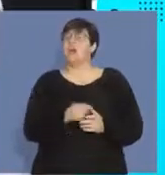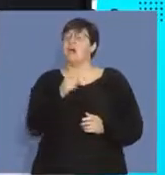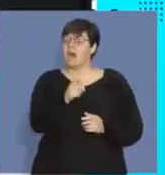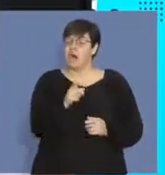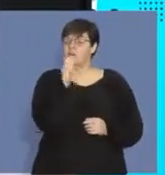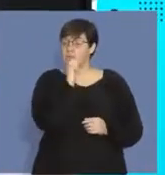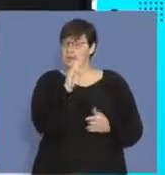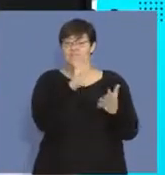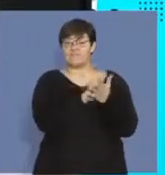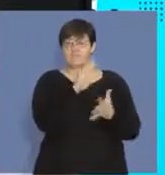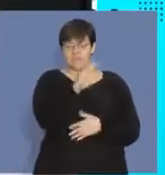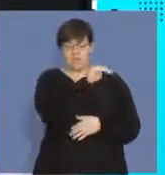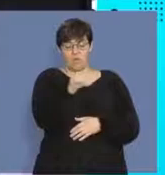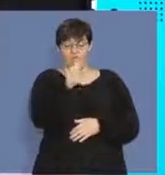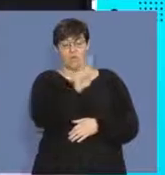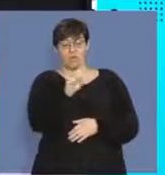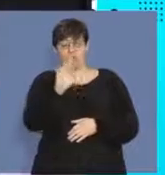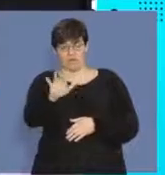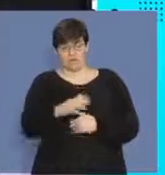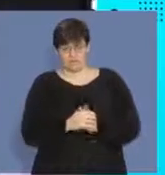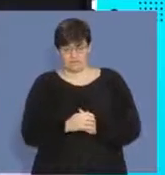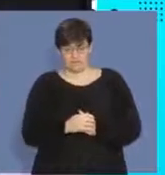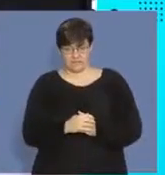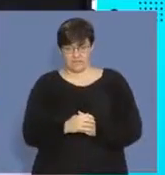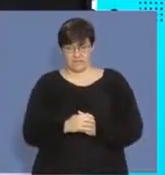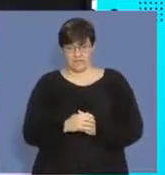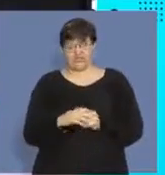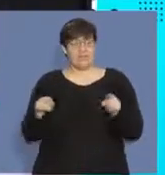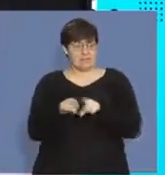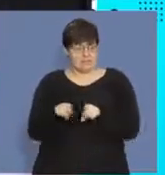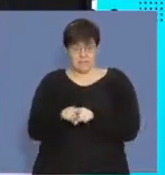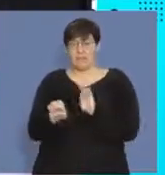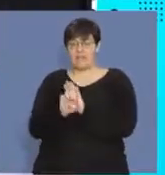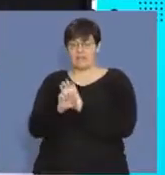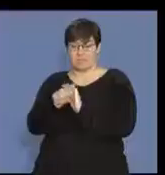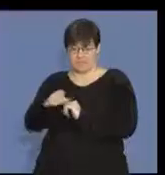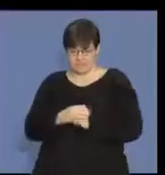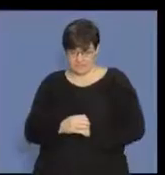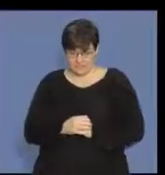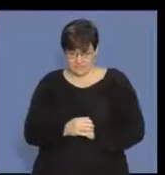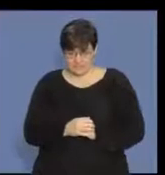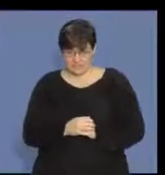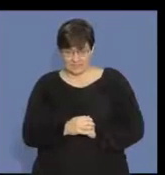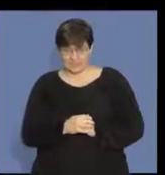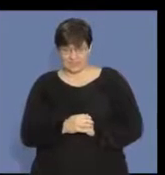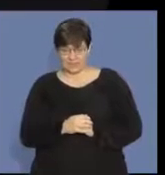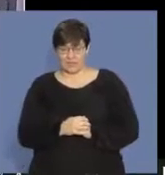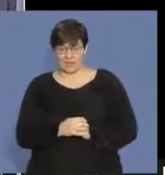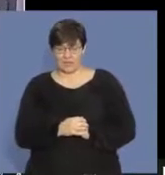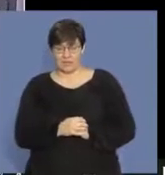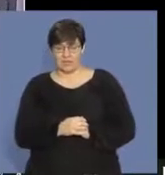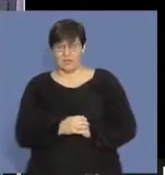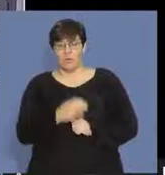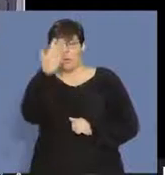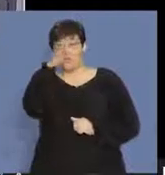If that is the situation, we use the 15 over 115. As is the example here. Let's do the